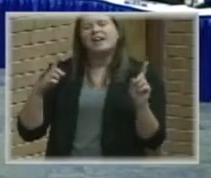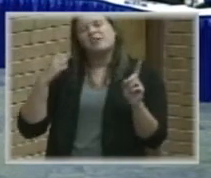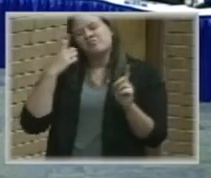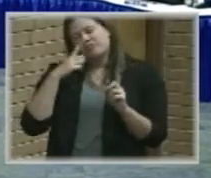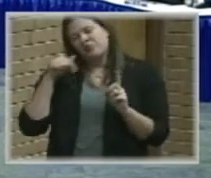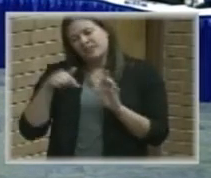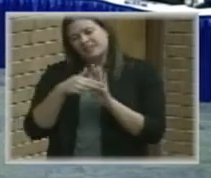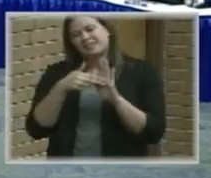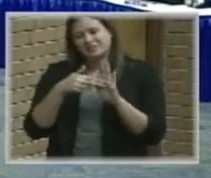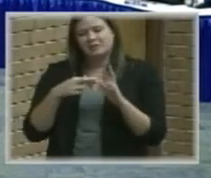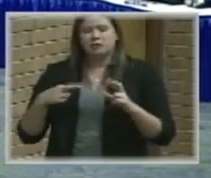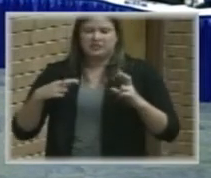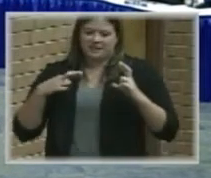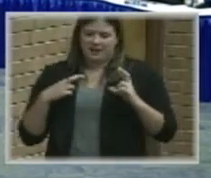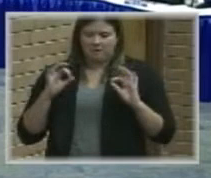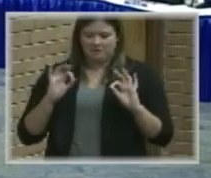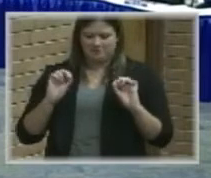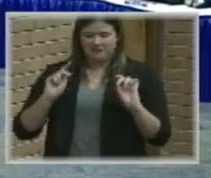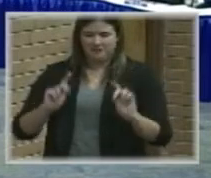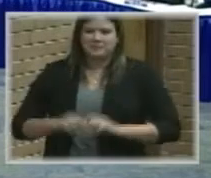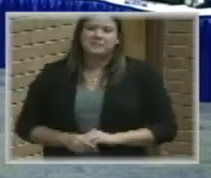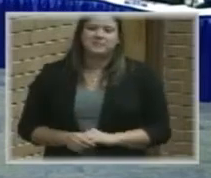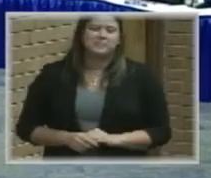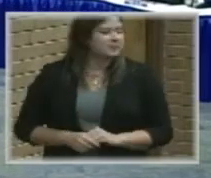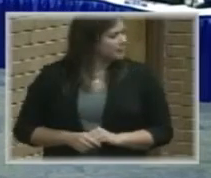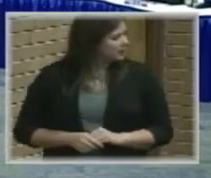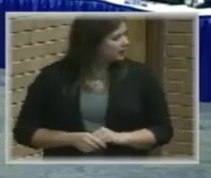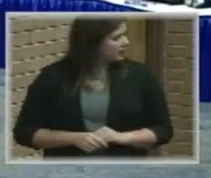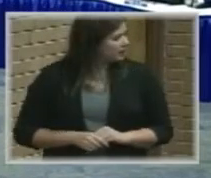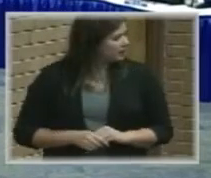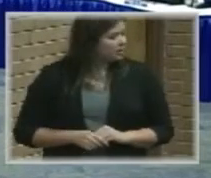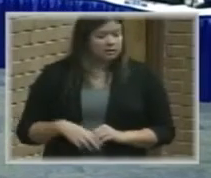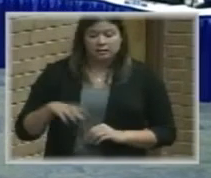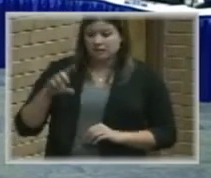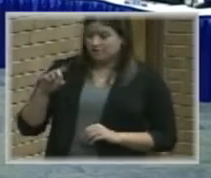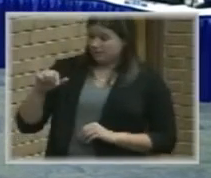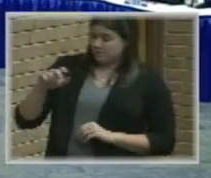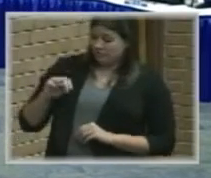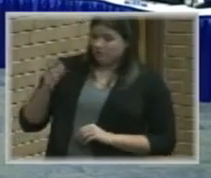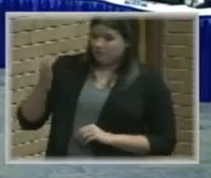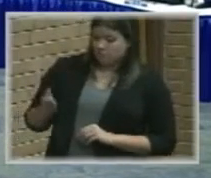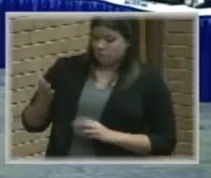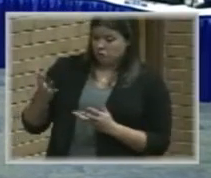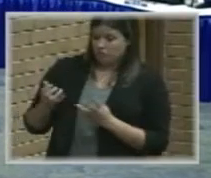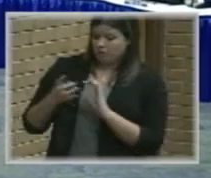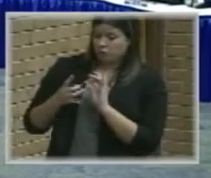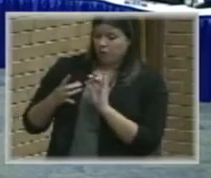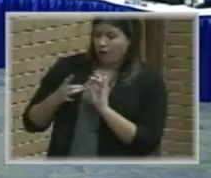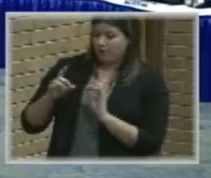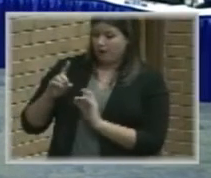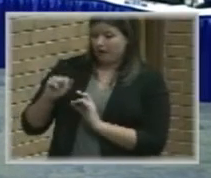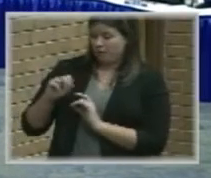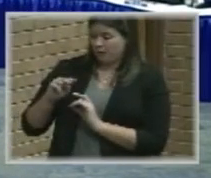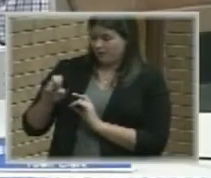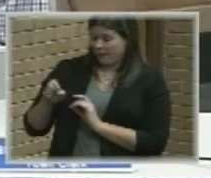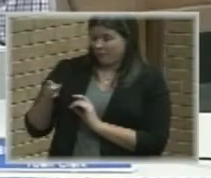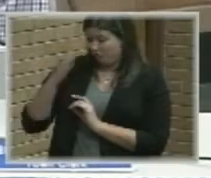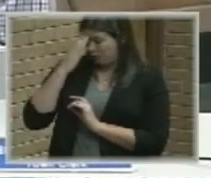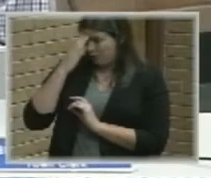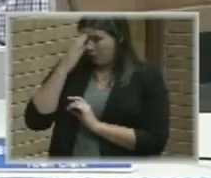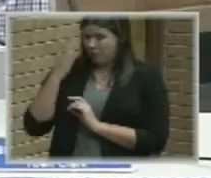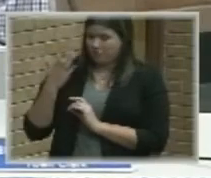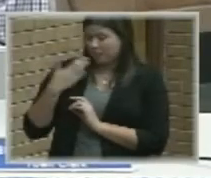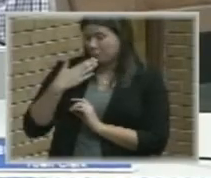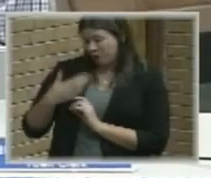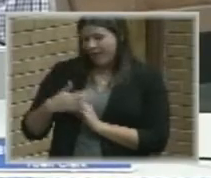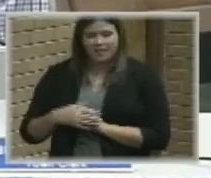retirement is the word. Dan, if you'd like to talk about Dave, because if you don't, I will.